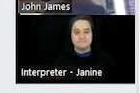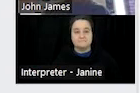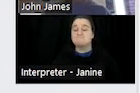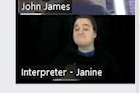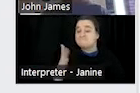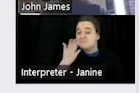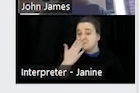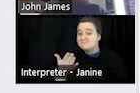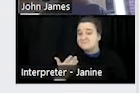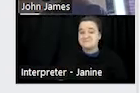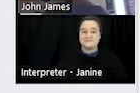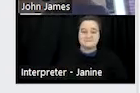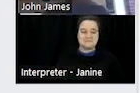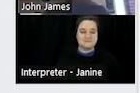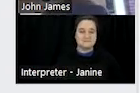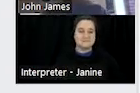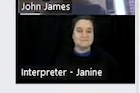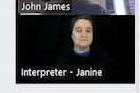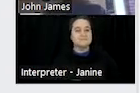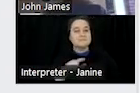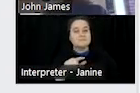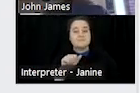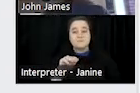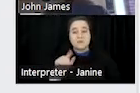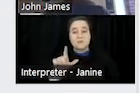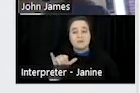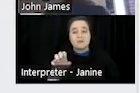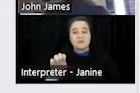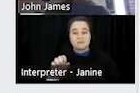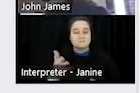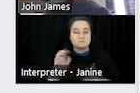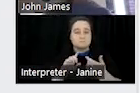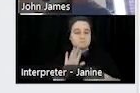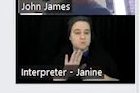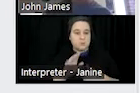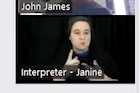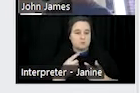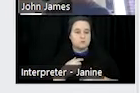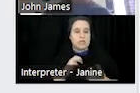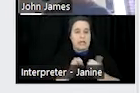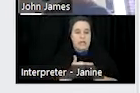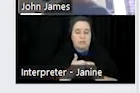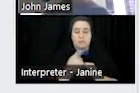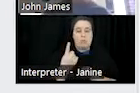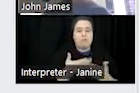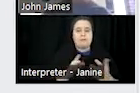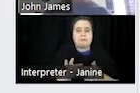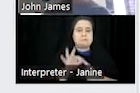Good, thank you. Amelie, how about you? What's one thing you did to prepare for